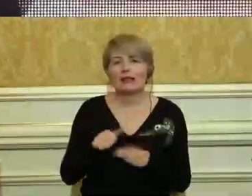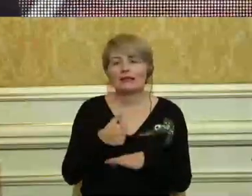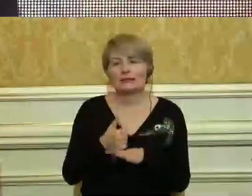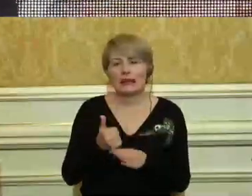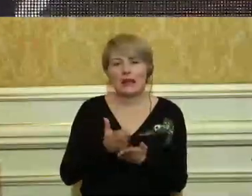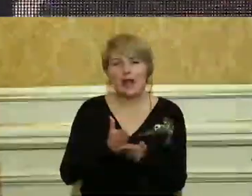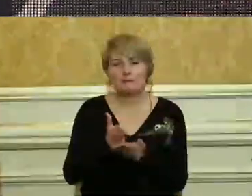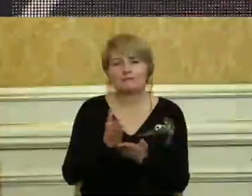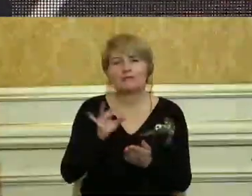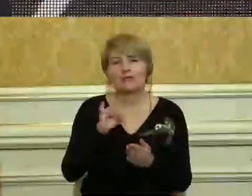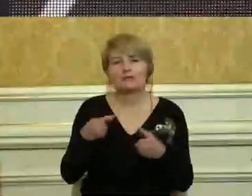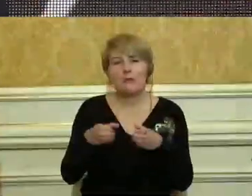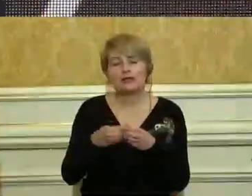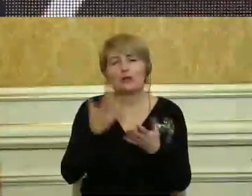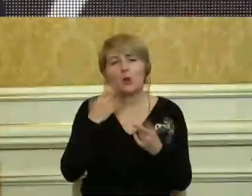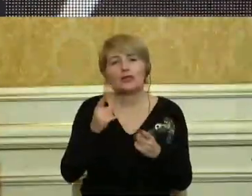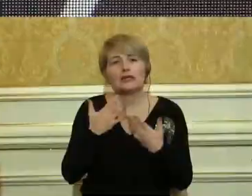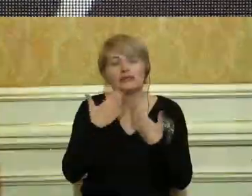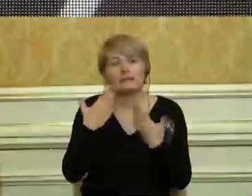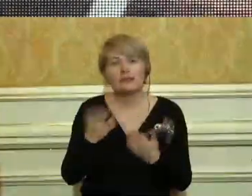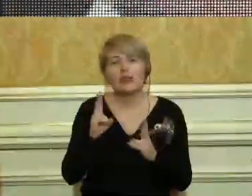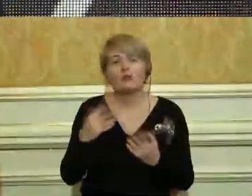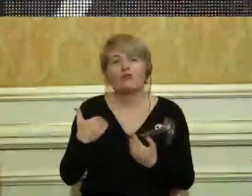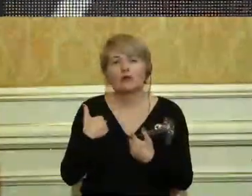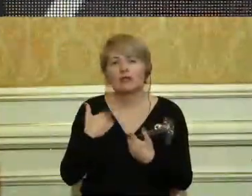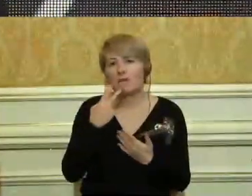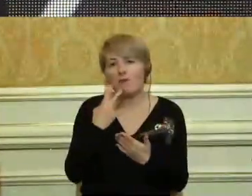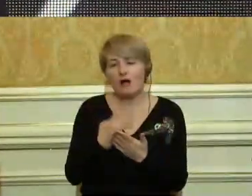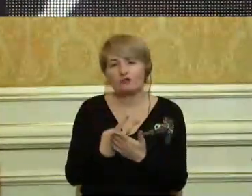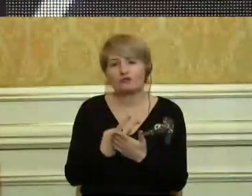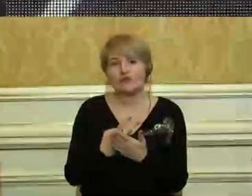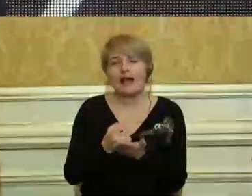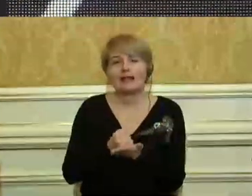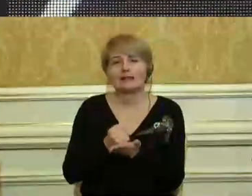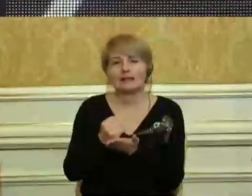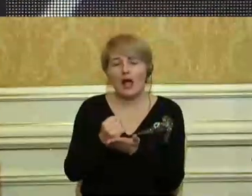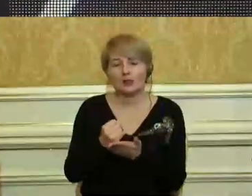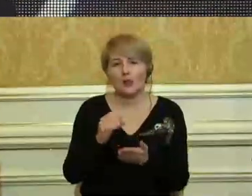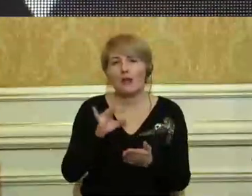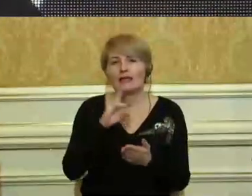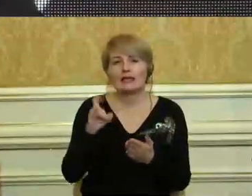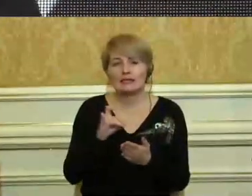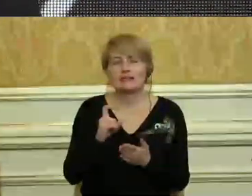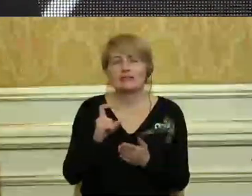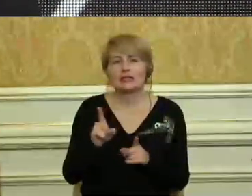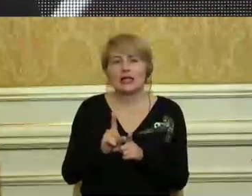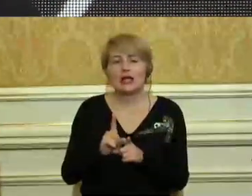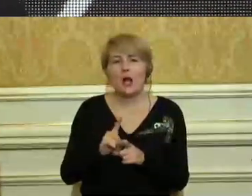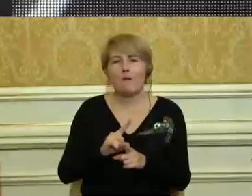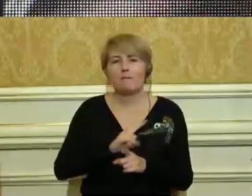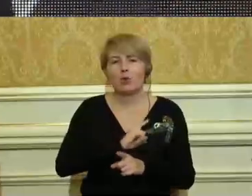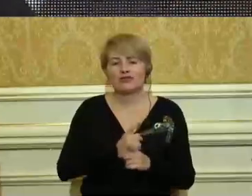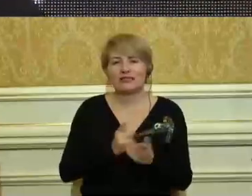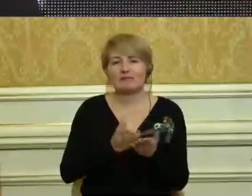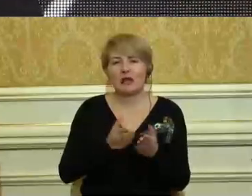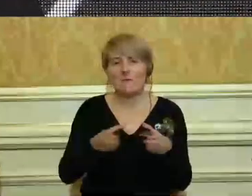asked, who would you like to see as the candidate of the progressive spectrum of political parties in Croatia